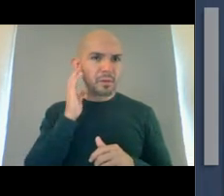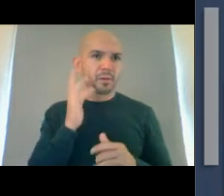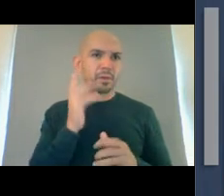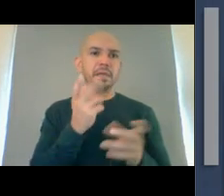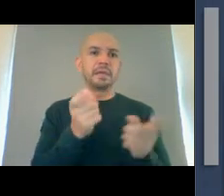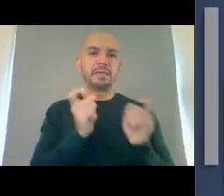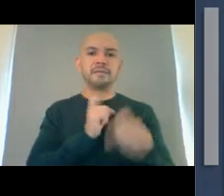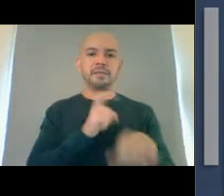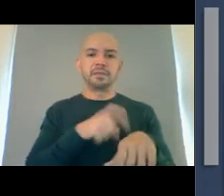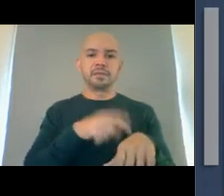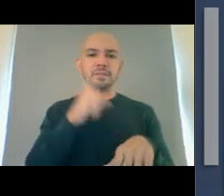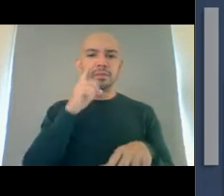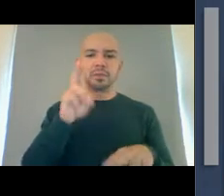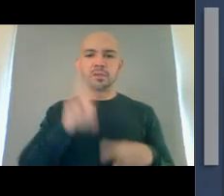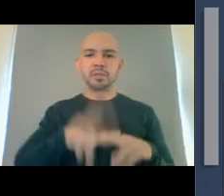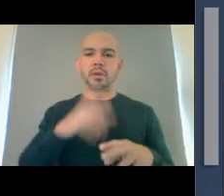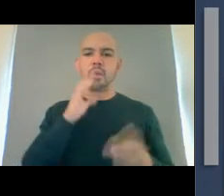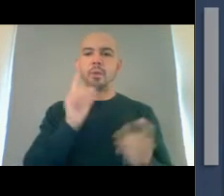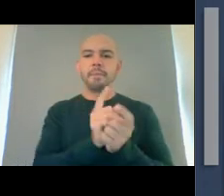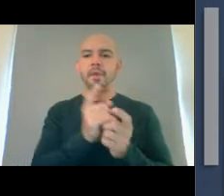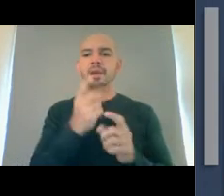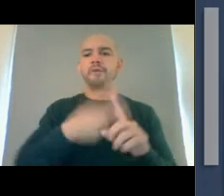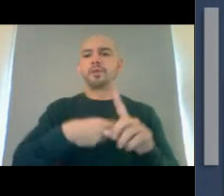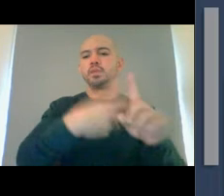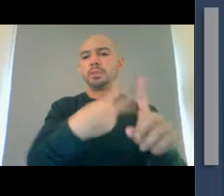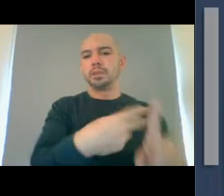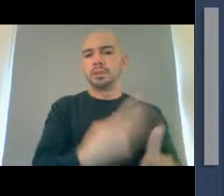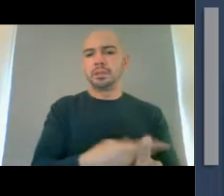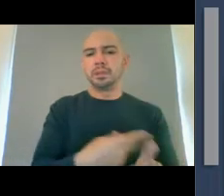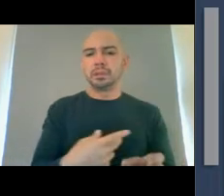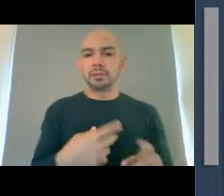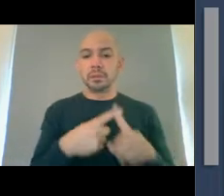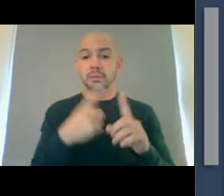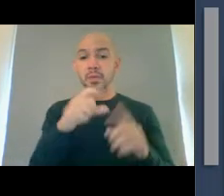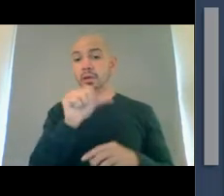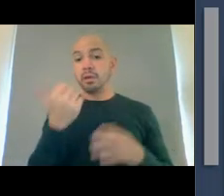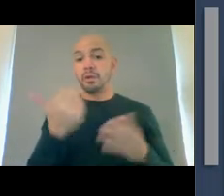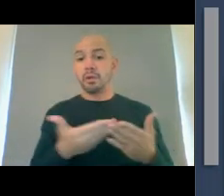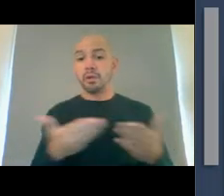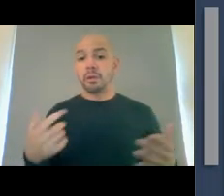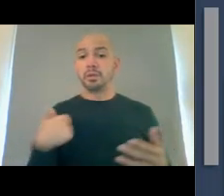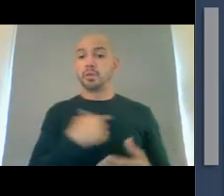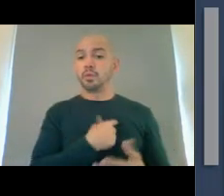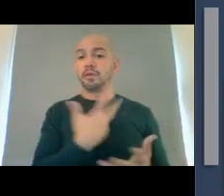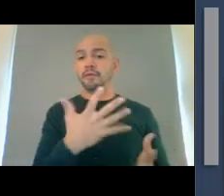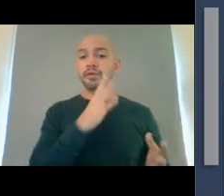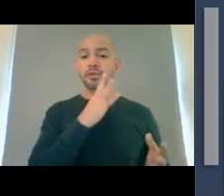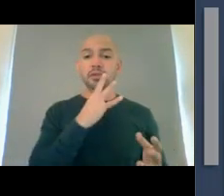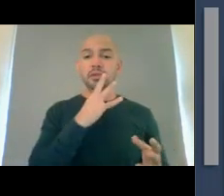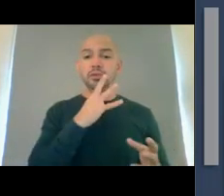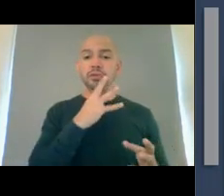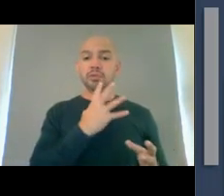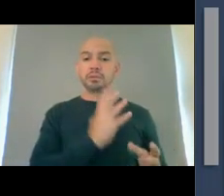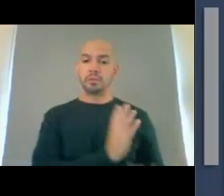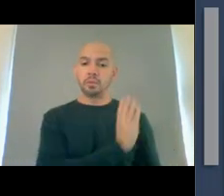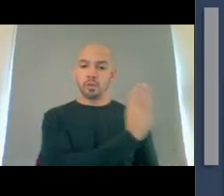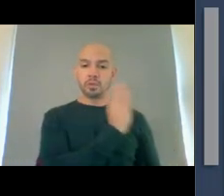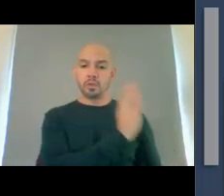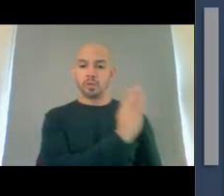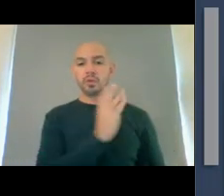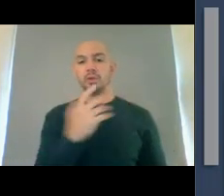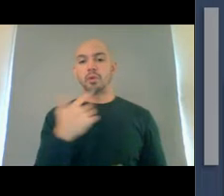only meet every two months so i'm just saying yeah yeah so um but the other thing we have talked about internally so we just finished up this